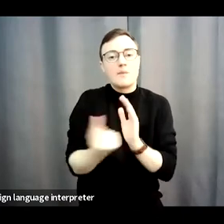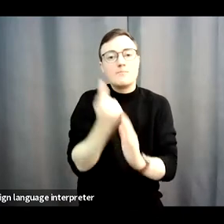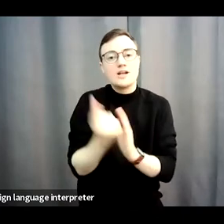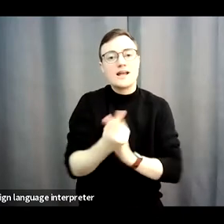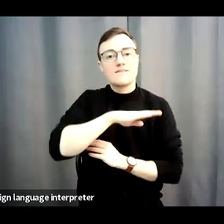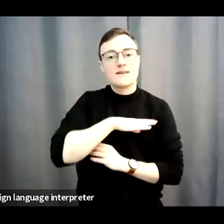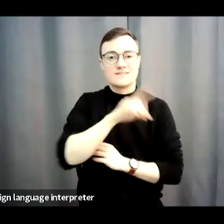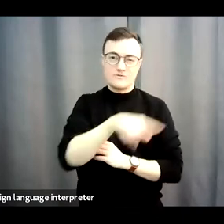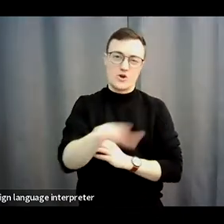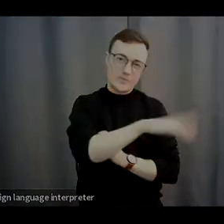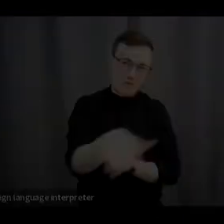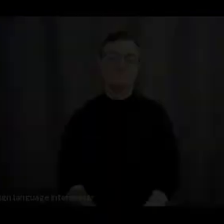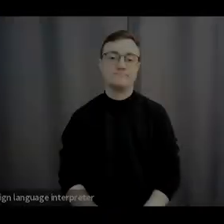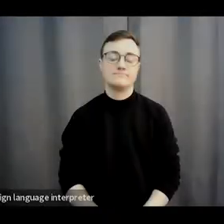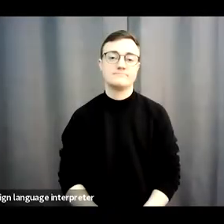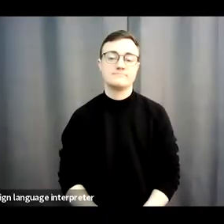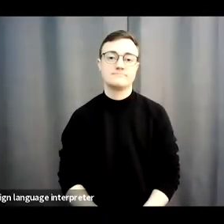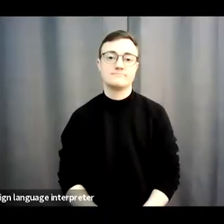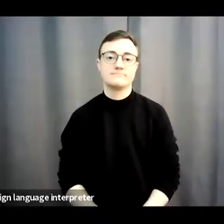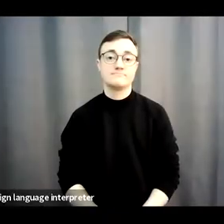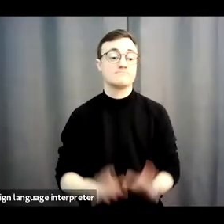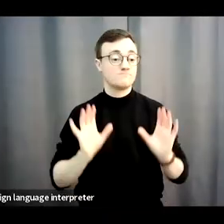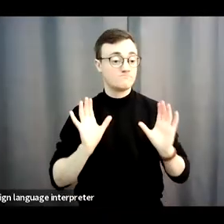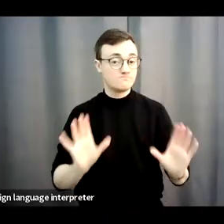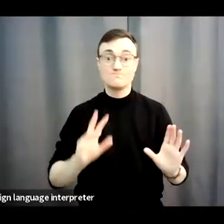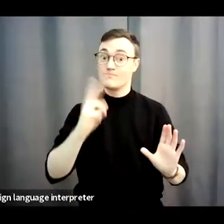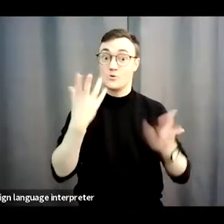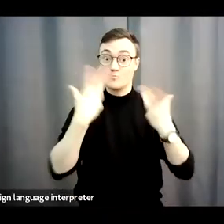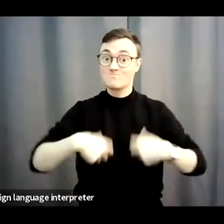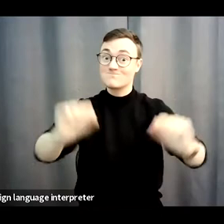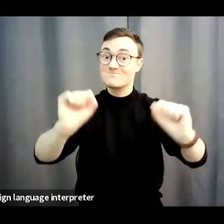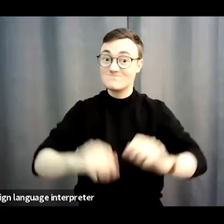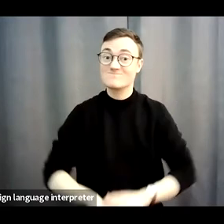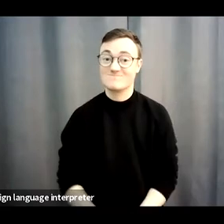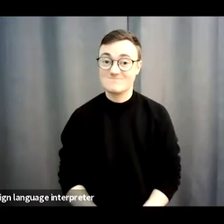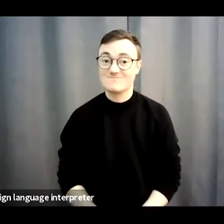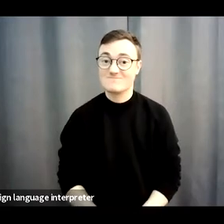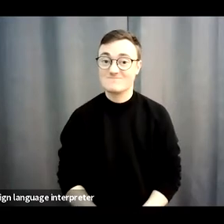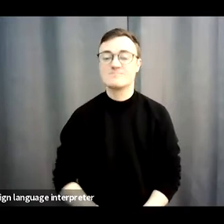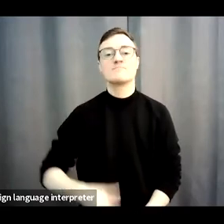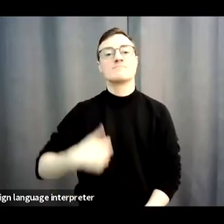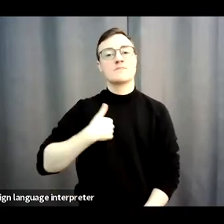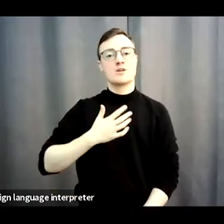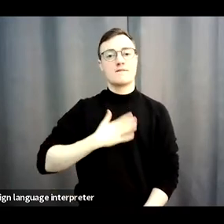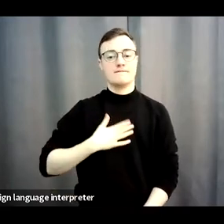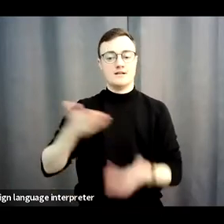with disabilities to participate. And so with that, let's get started. And I'd like to hand over